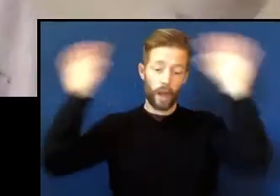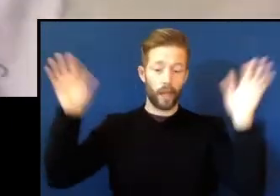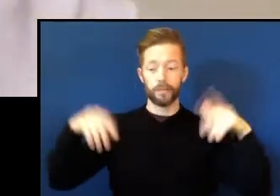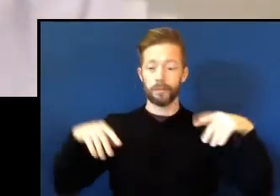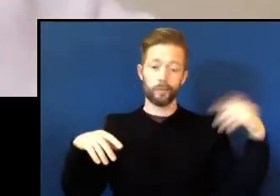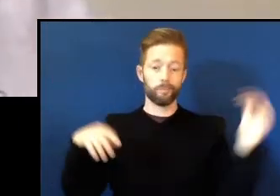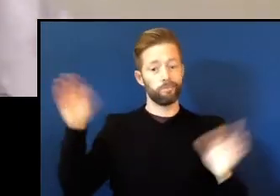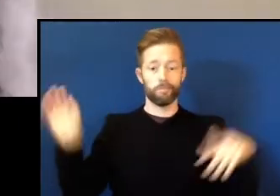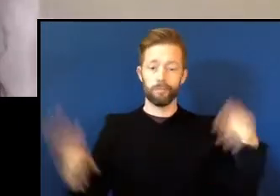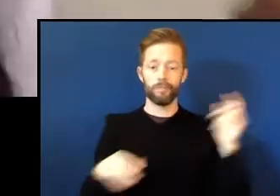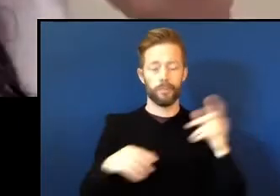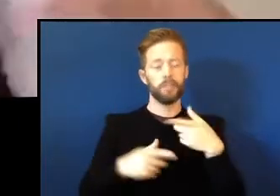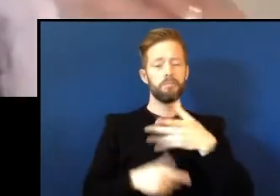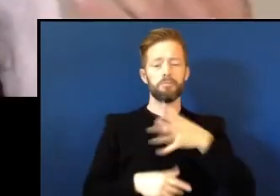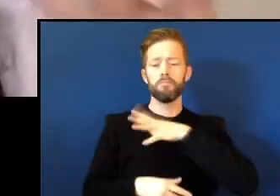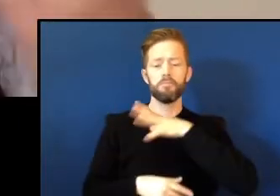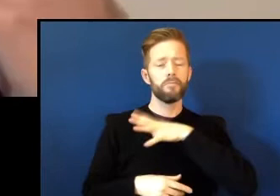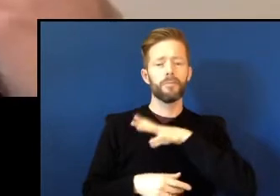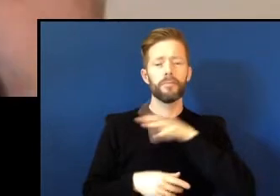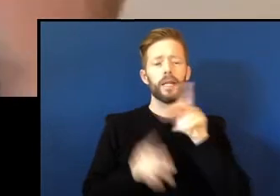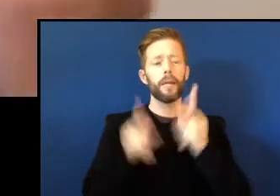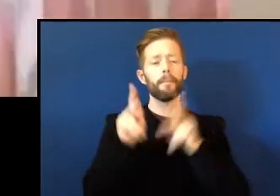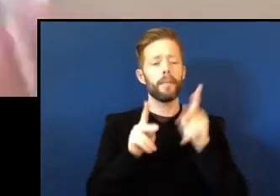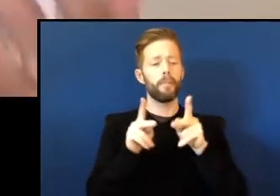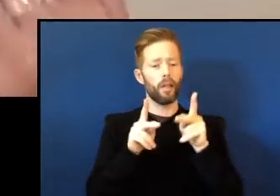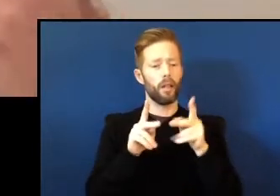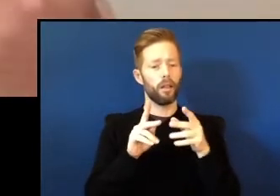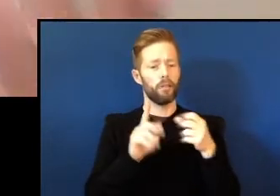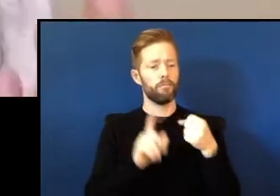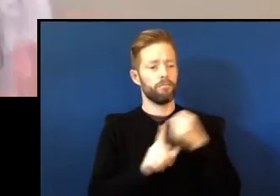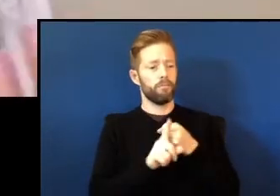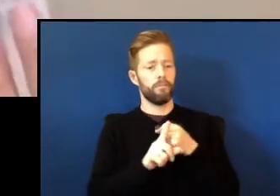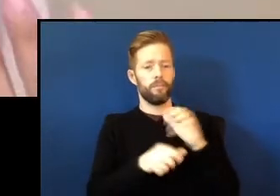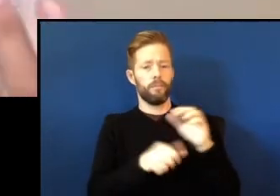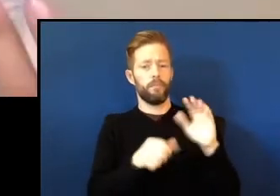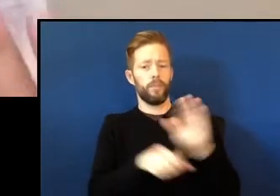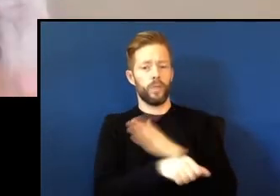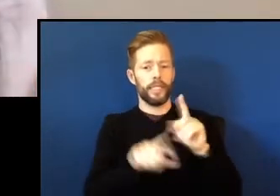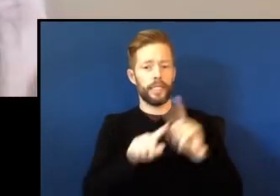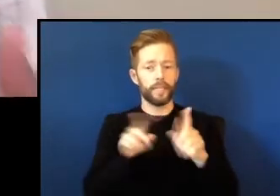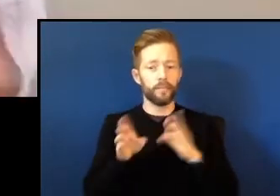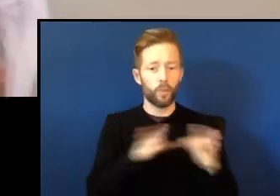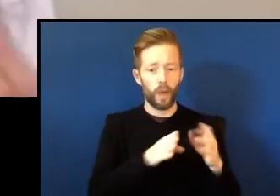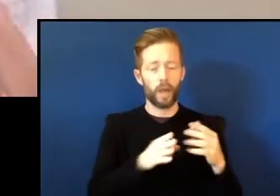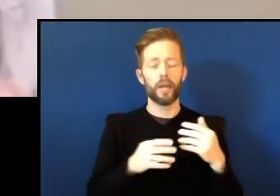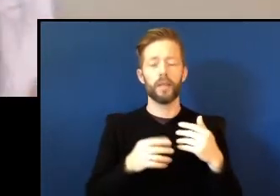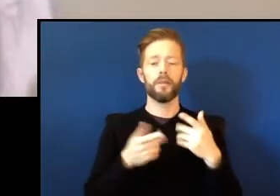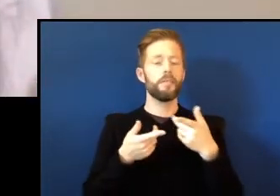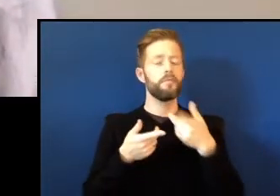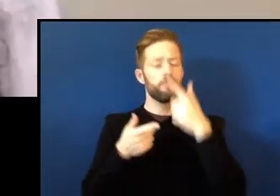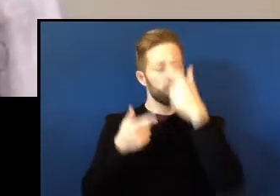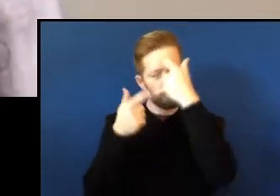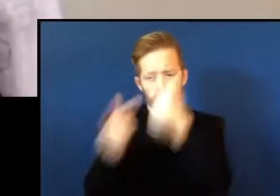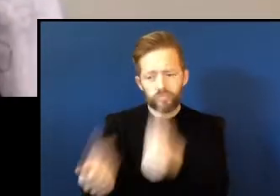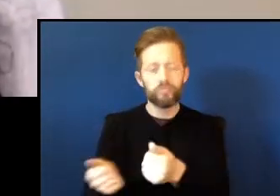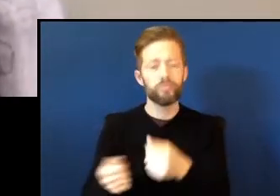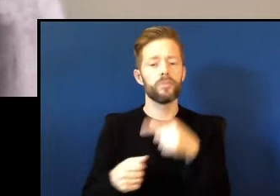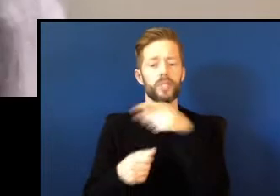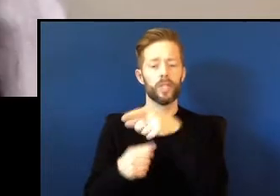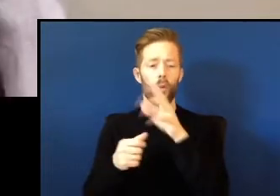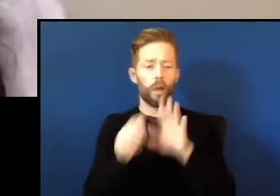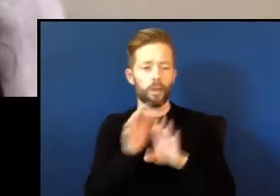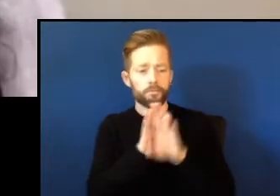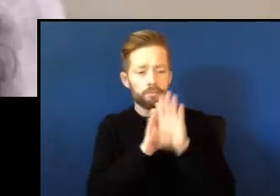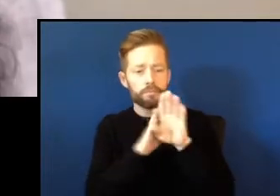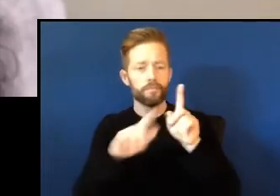They're flapping them around. That's fine. I want them to start engaging with me and slowly begin to mimic.